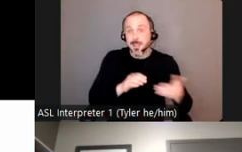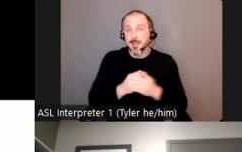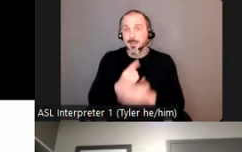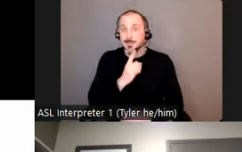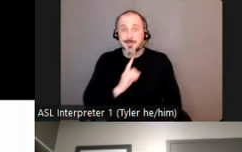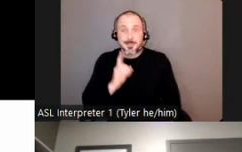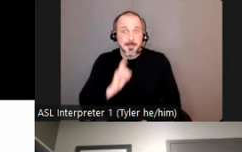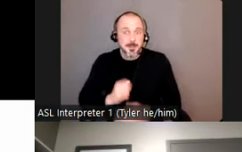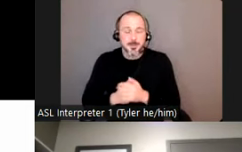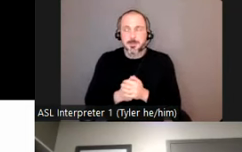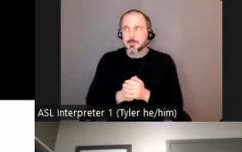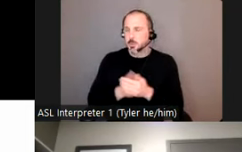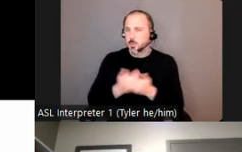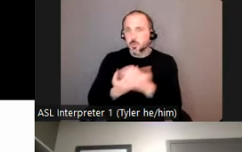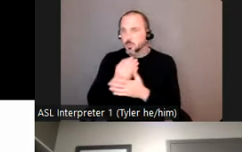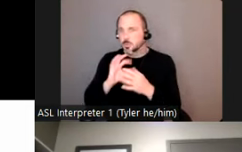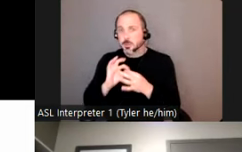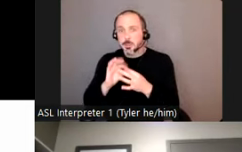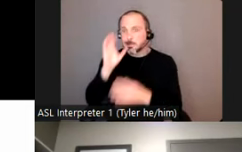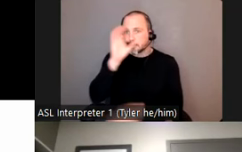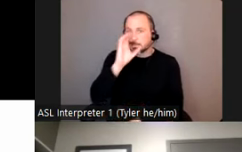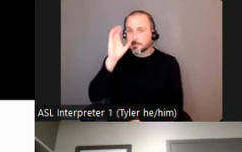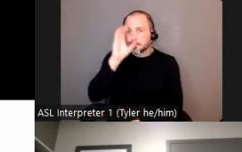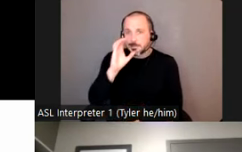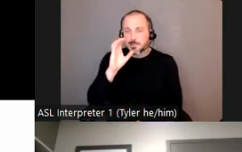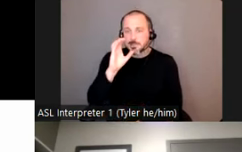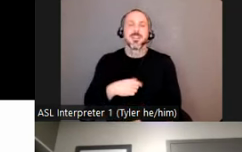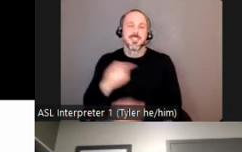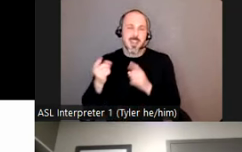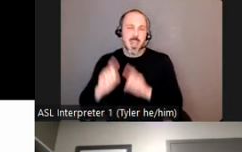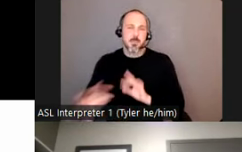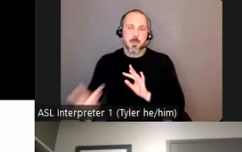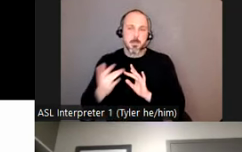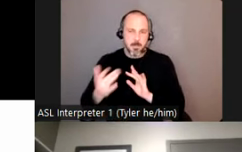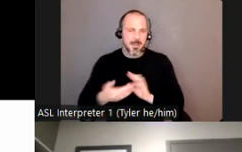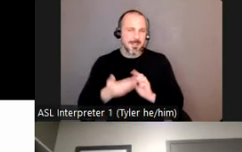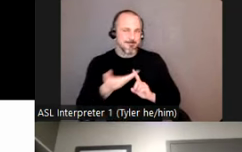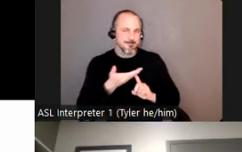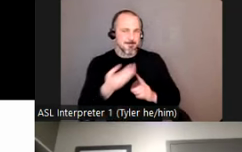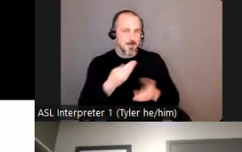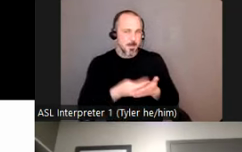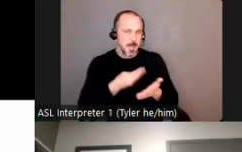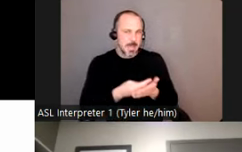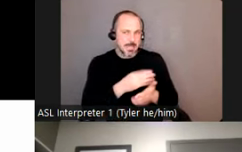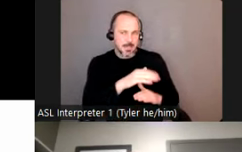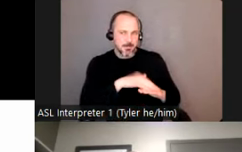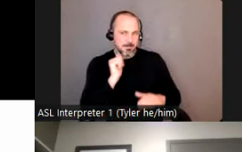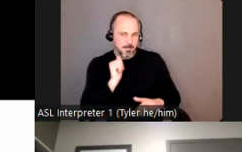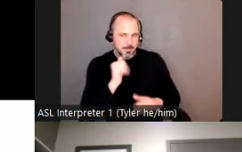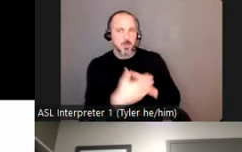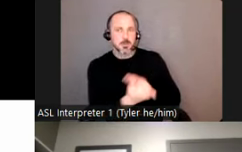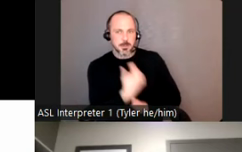relationships older in life, and they're being convinced to send money for romance fraud for people overseas.